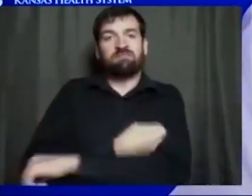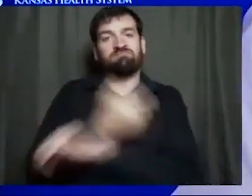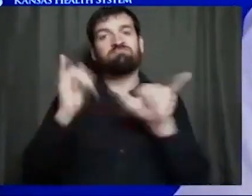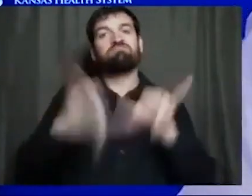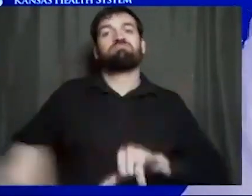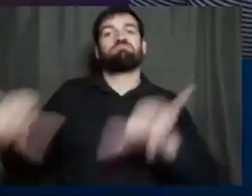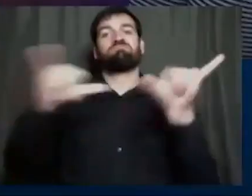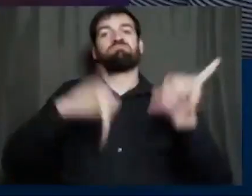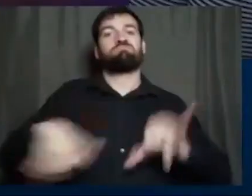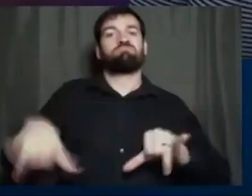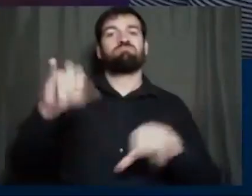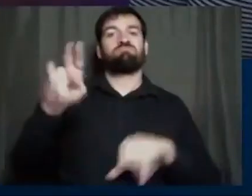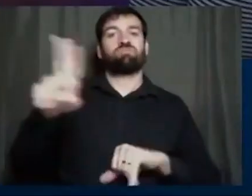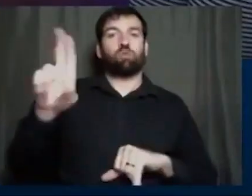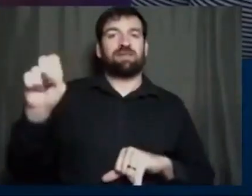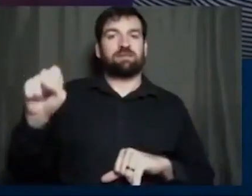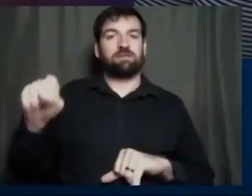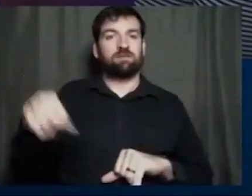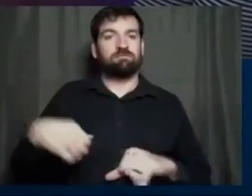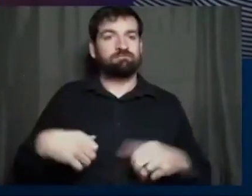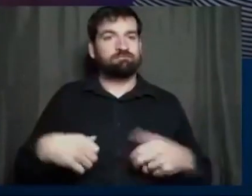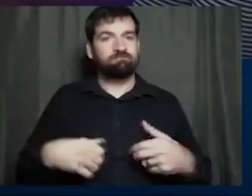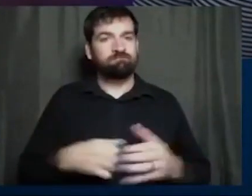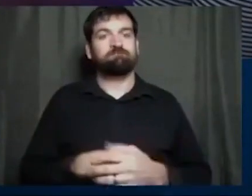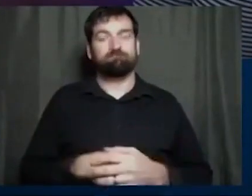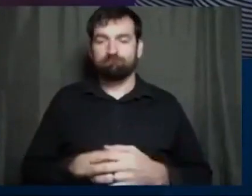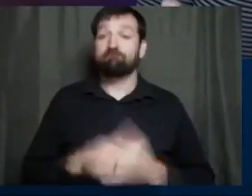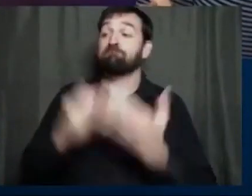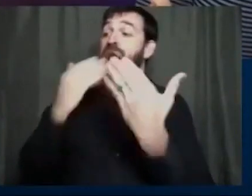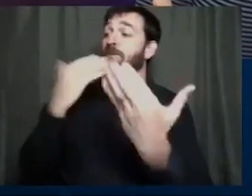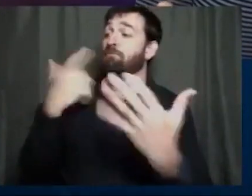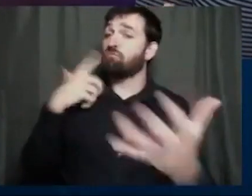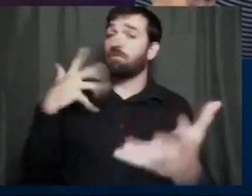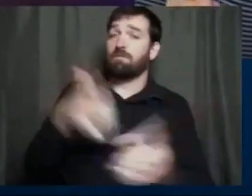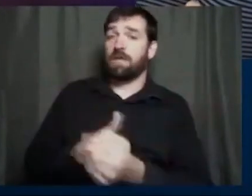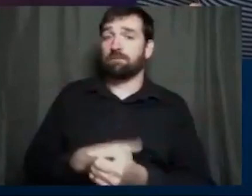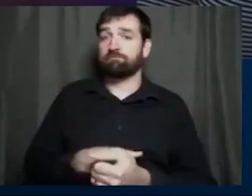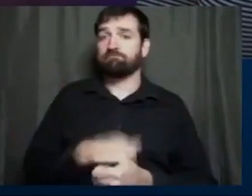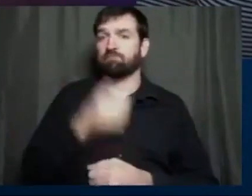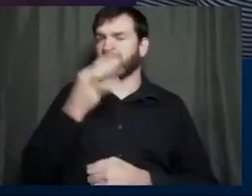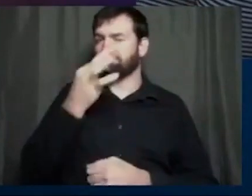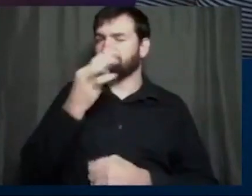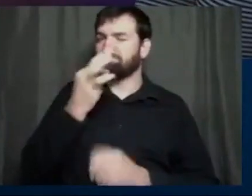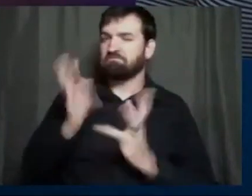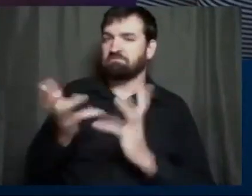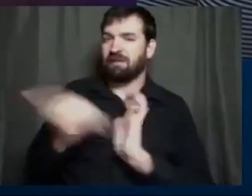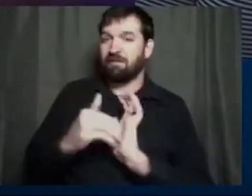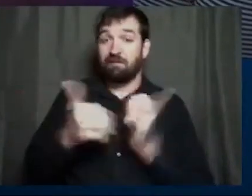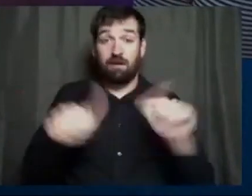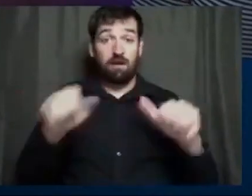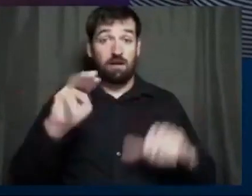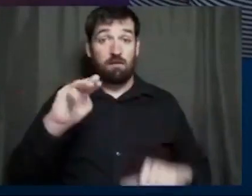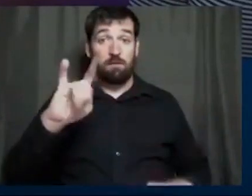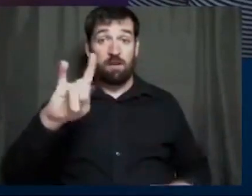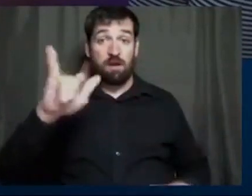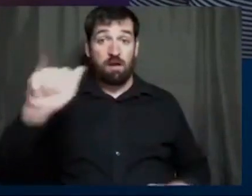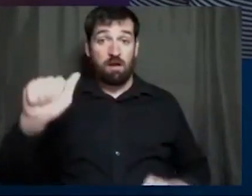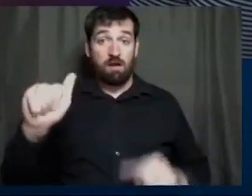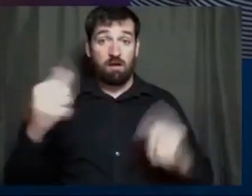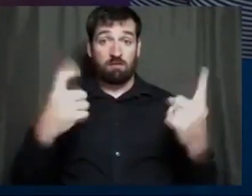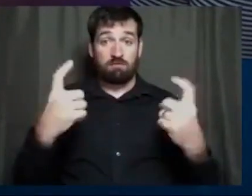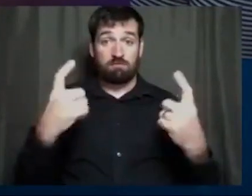as well. Yeah, we don't like to hear those numbers. No. All right, thank you for that update, though. We'll get back with you in just a moment. Do we have any reporter questions on the line today?